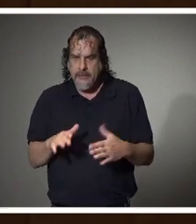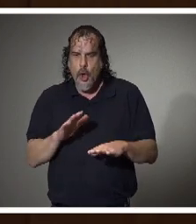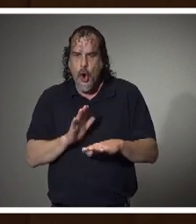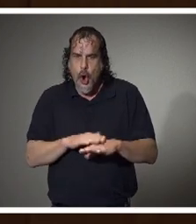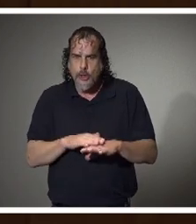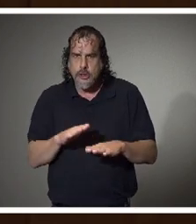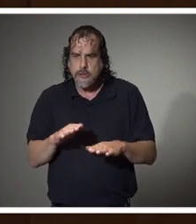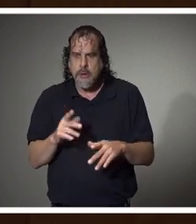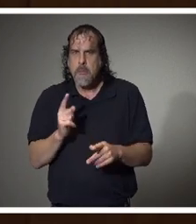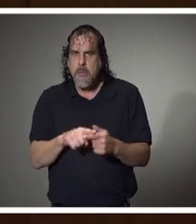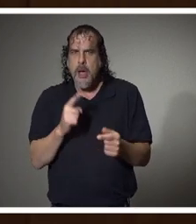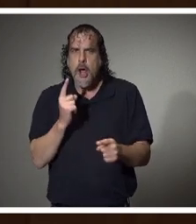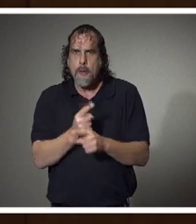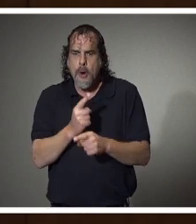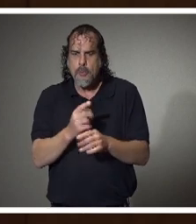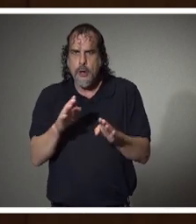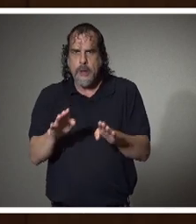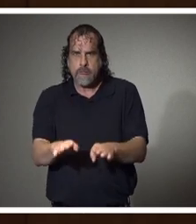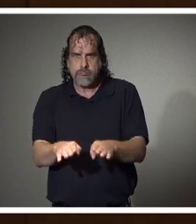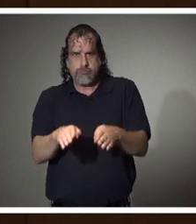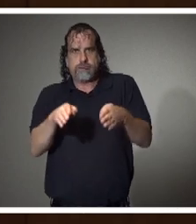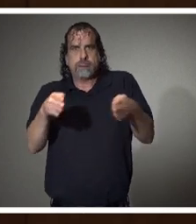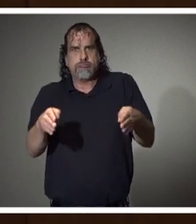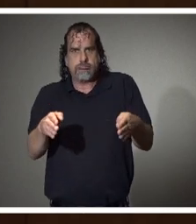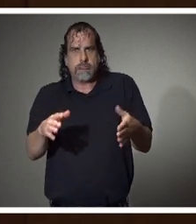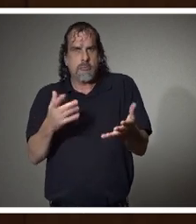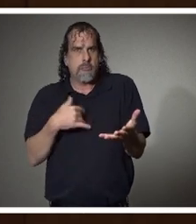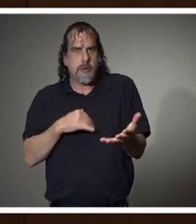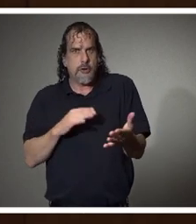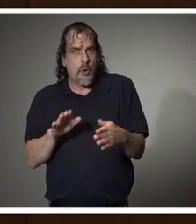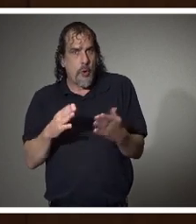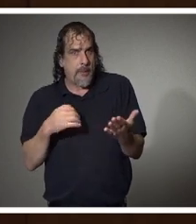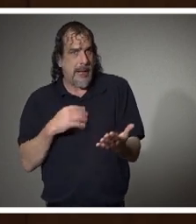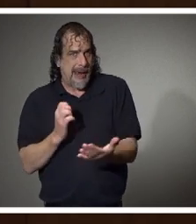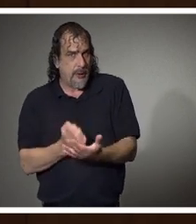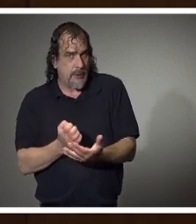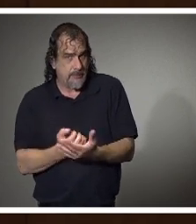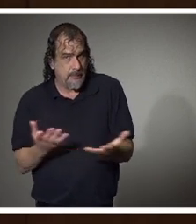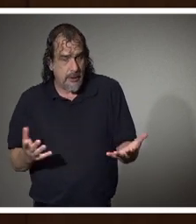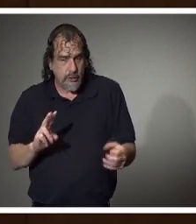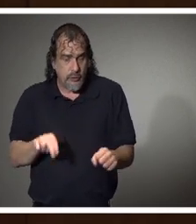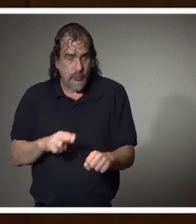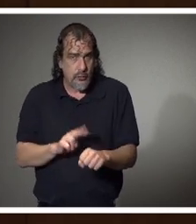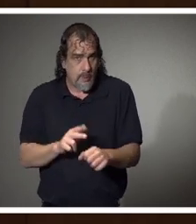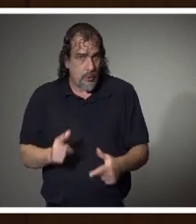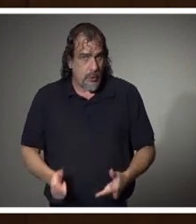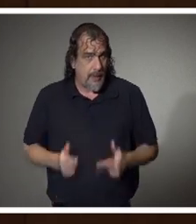measured, but appropriate step toward bringing us back a little bit closer to normalcy.